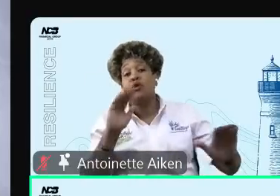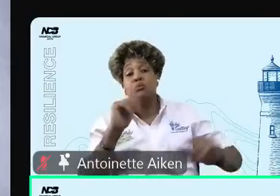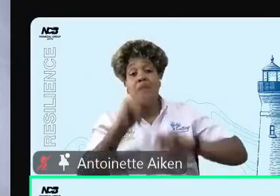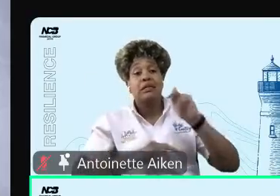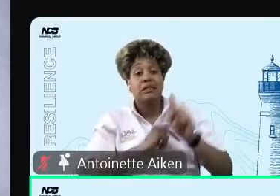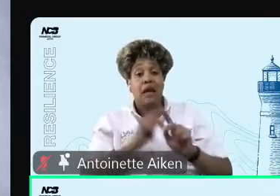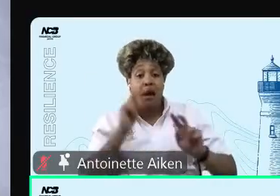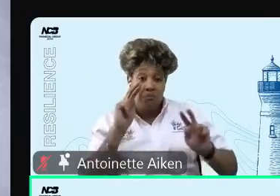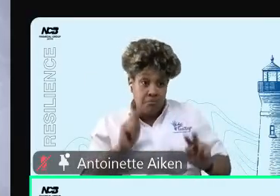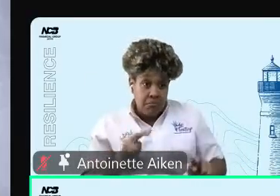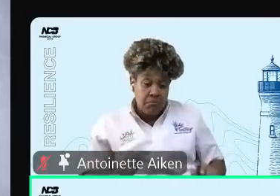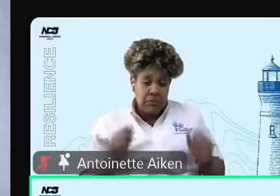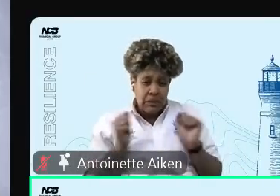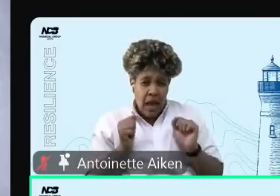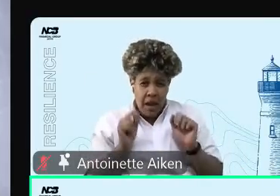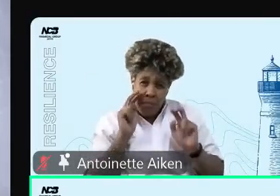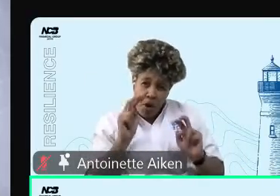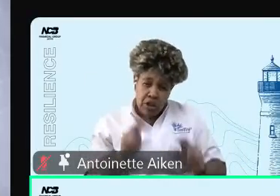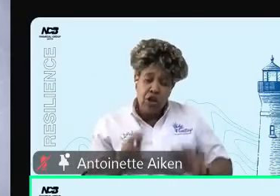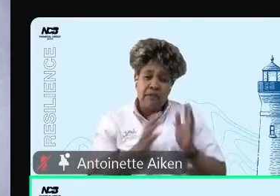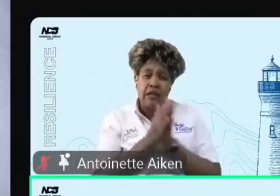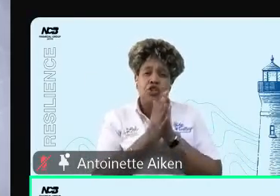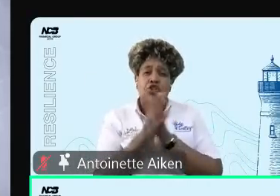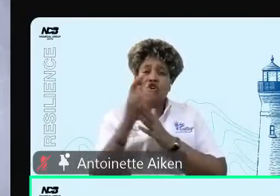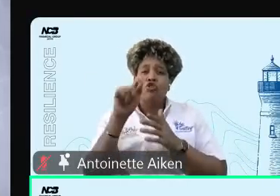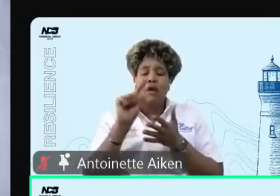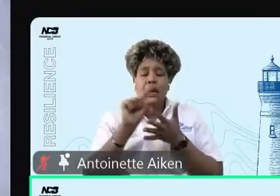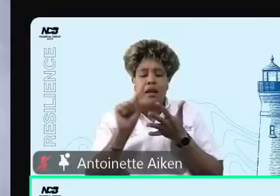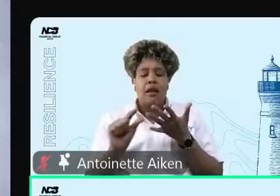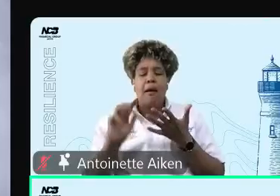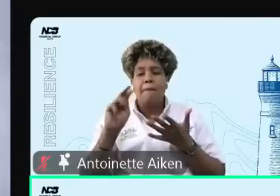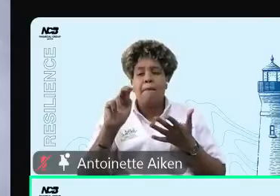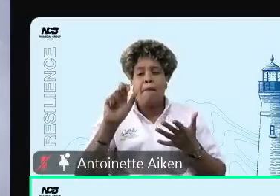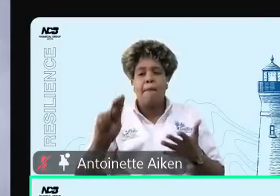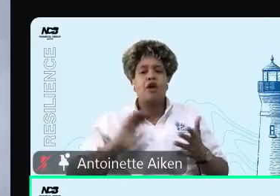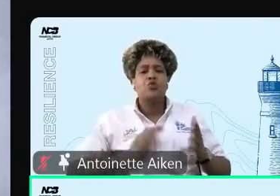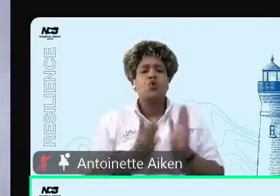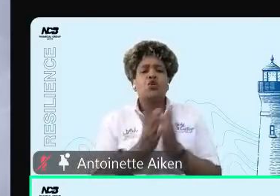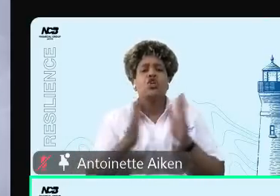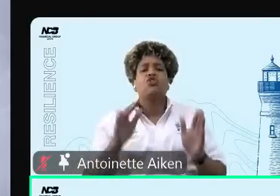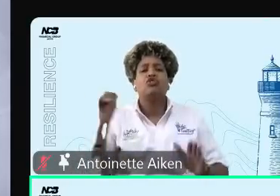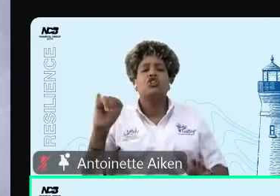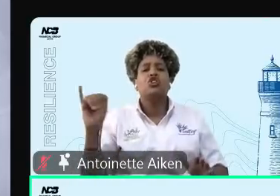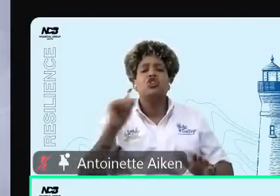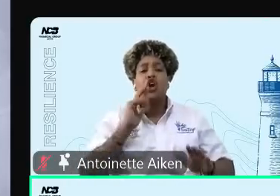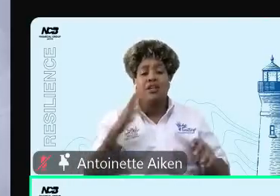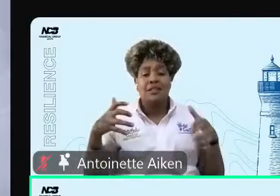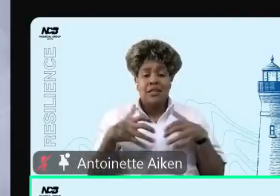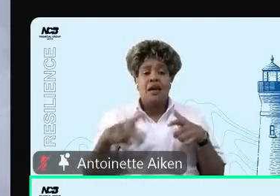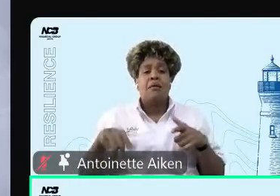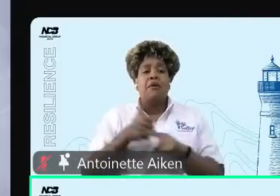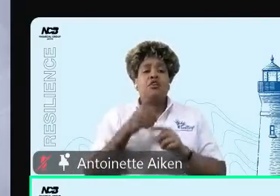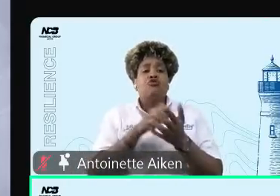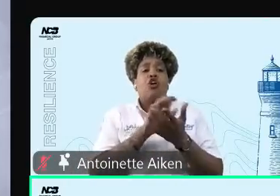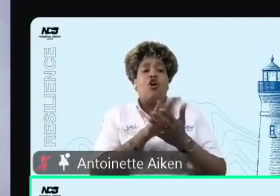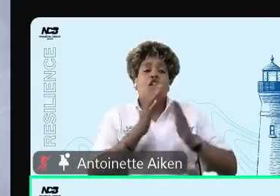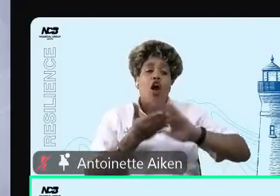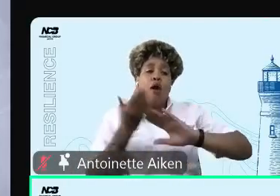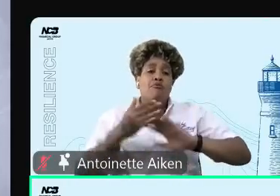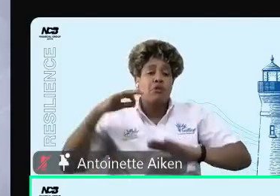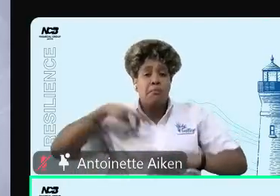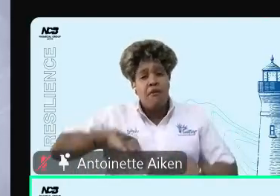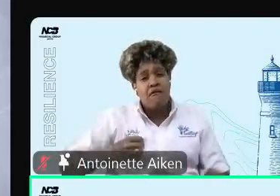monitoring of interest rates and margins. Our general insurance segment recorded operating profit